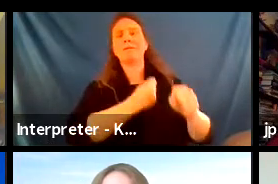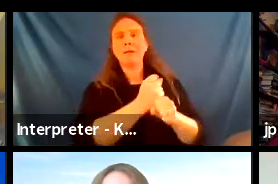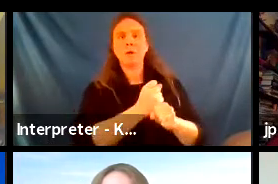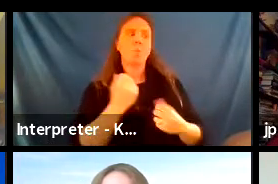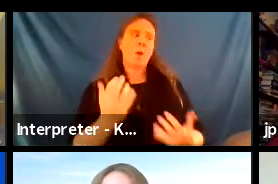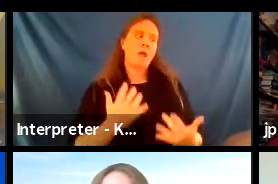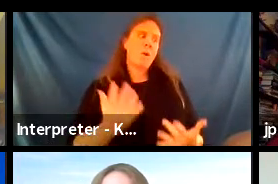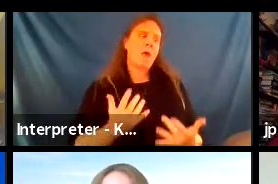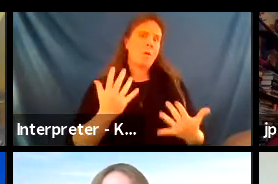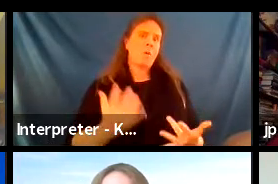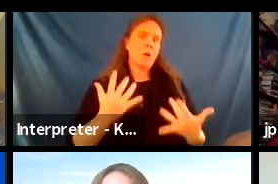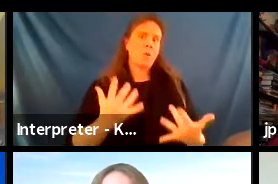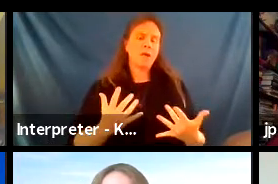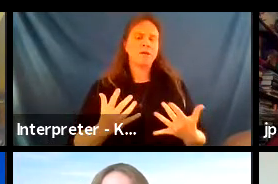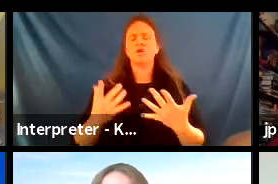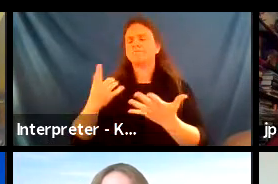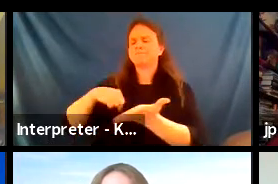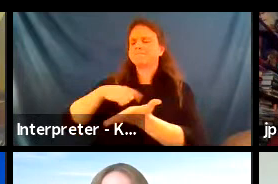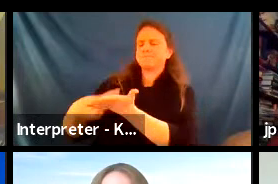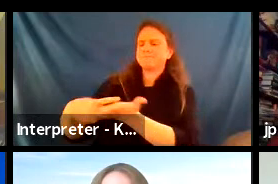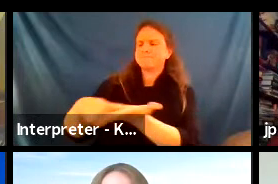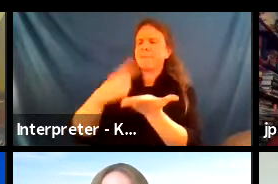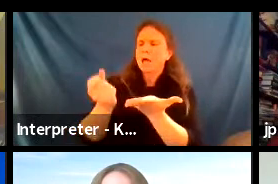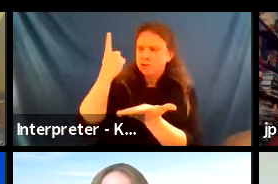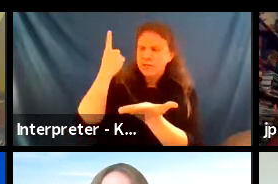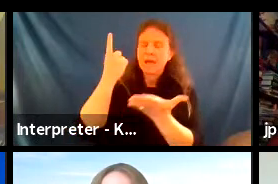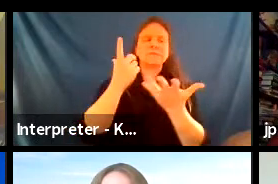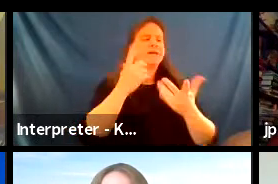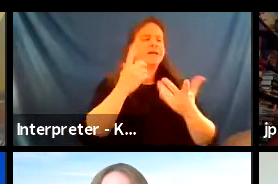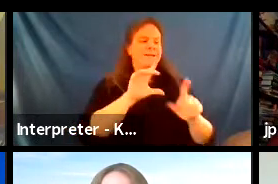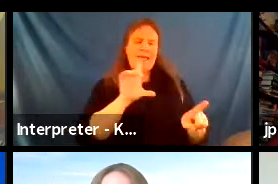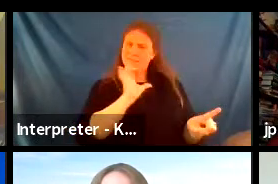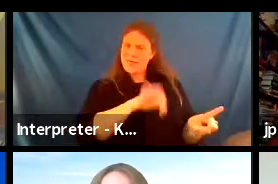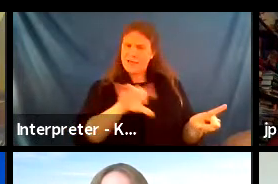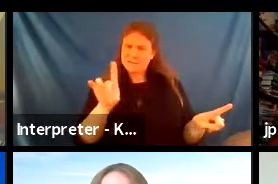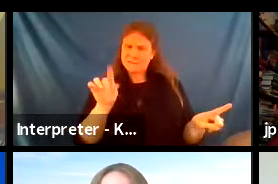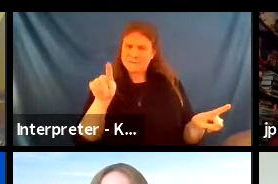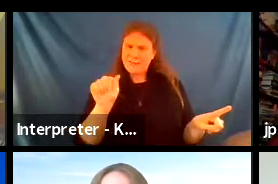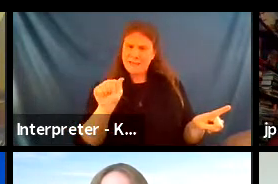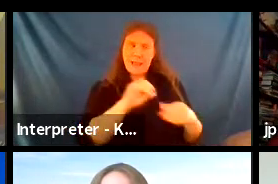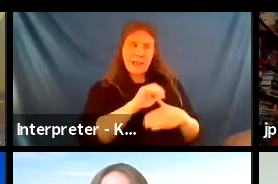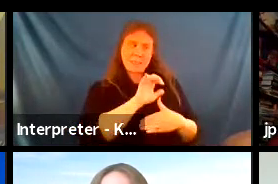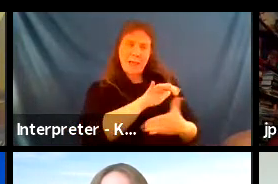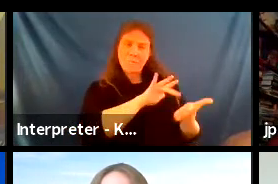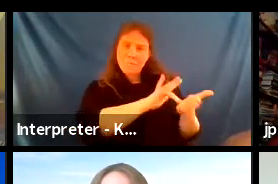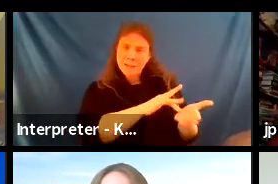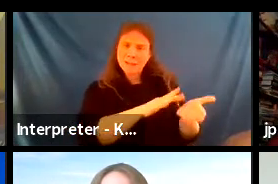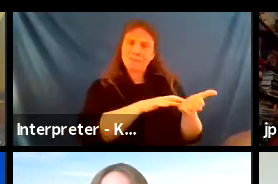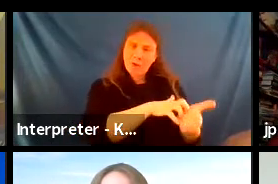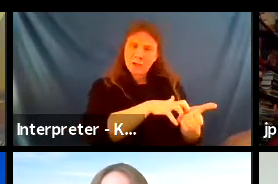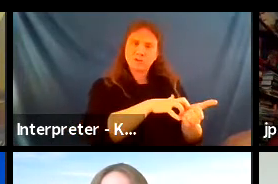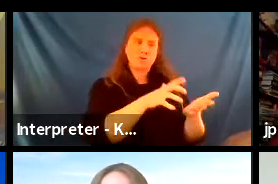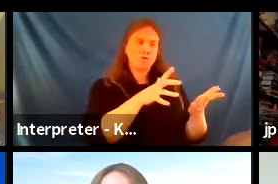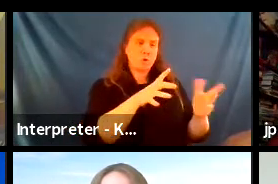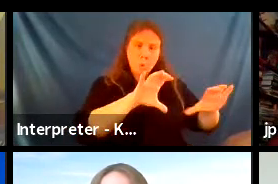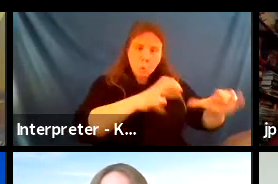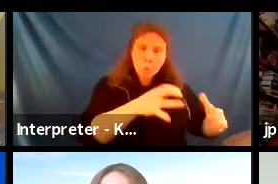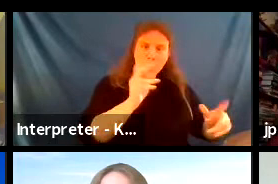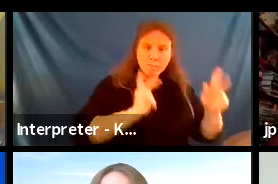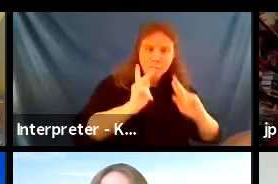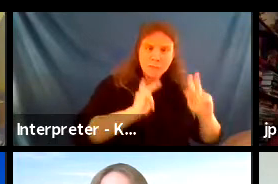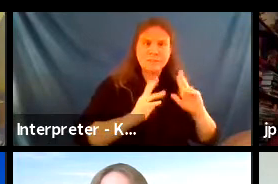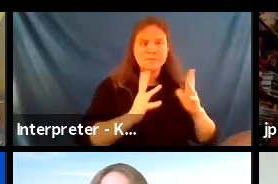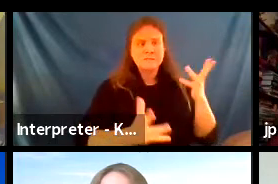we understand that the data around the benefit risk balance may be less certain in that medically fragile population, but we were also faced